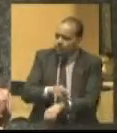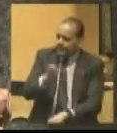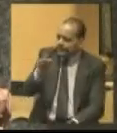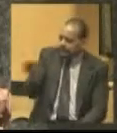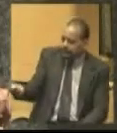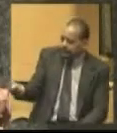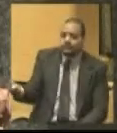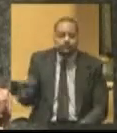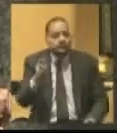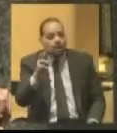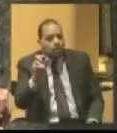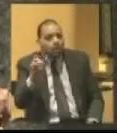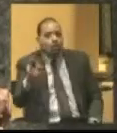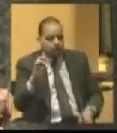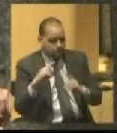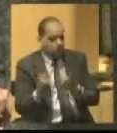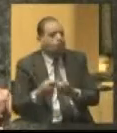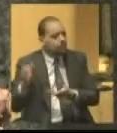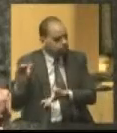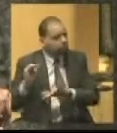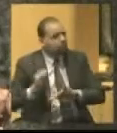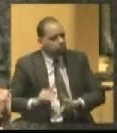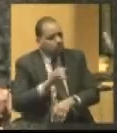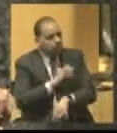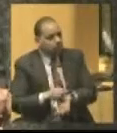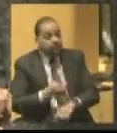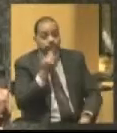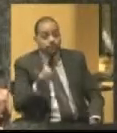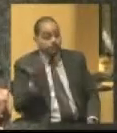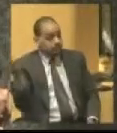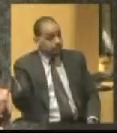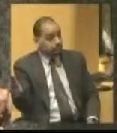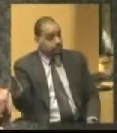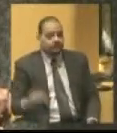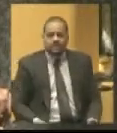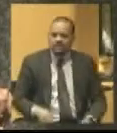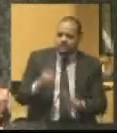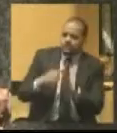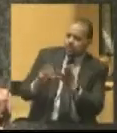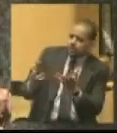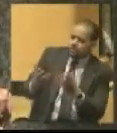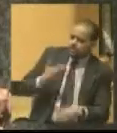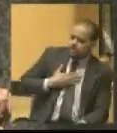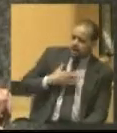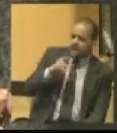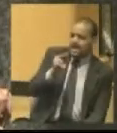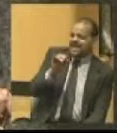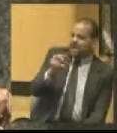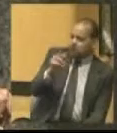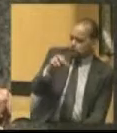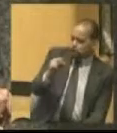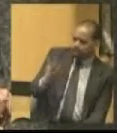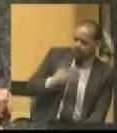get my authority, the very best authority, ain't it?" "What do you want with my niggers?" Eldridge demanded. "Your niggers,"